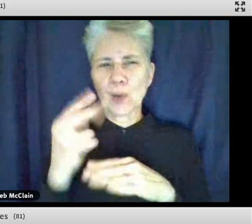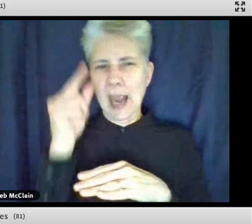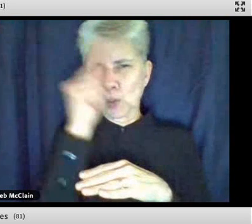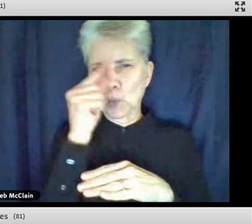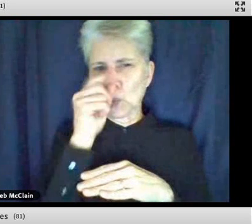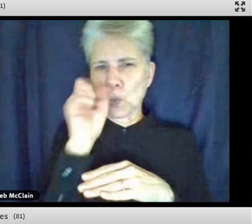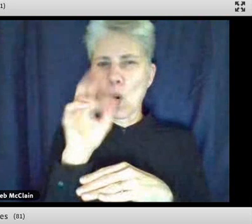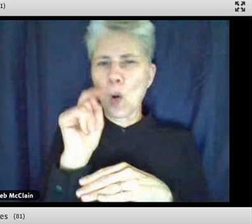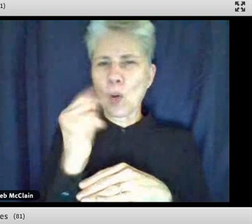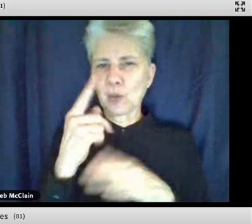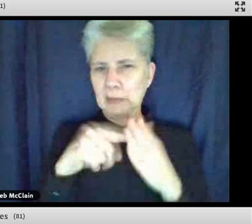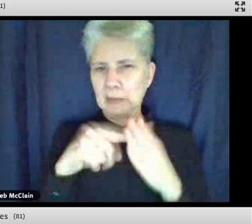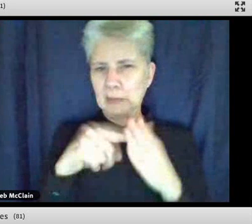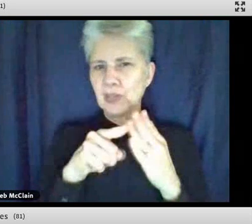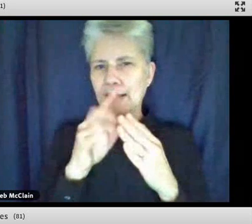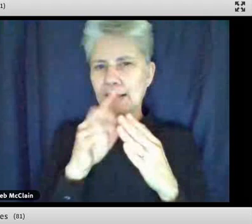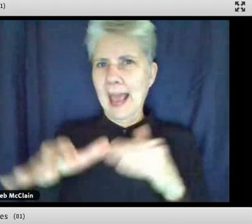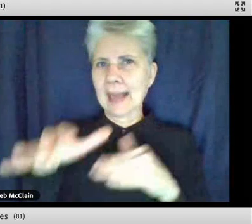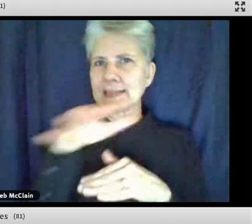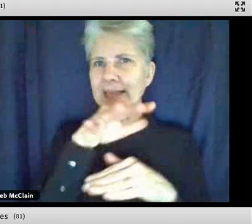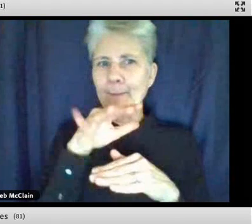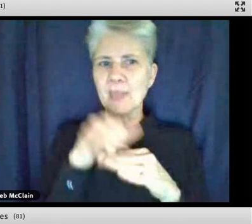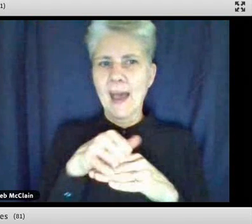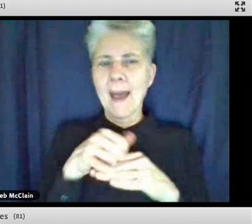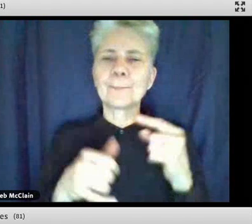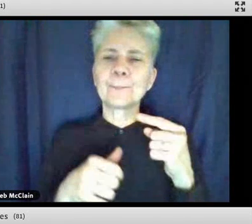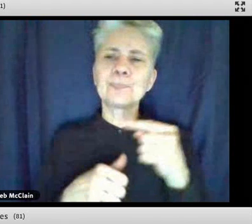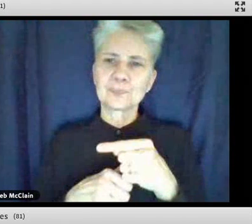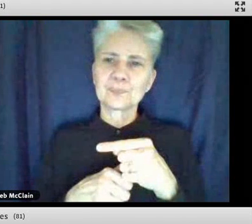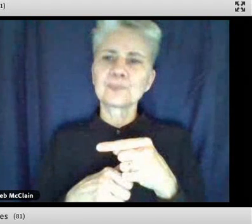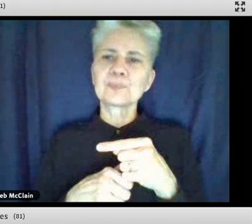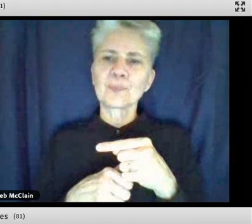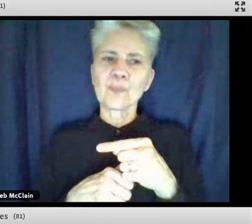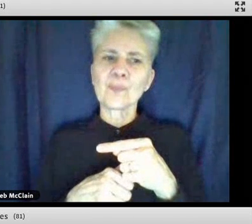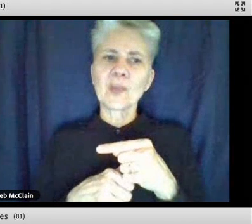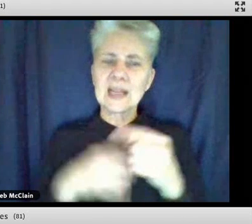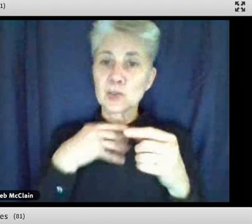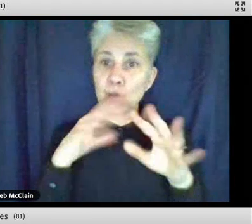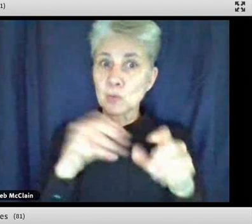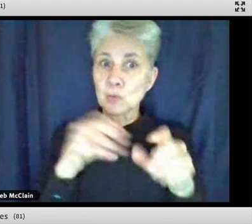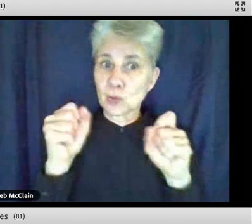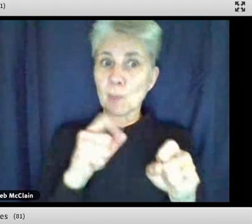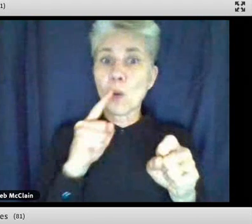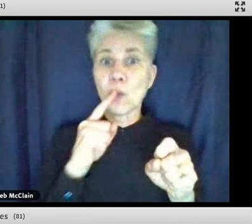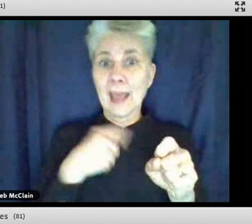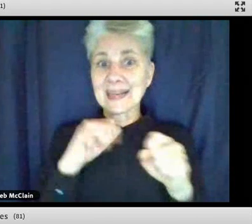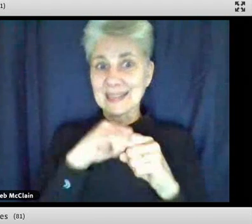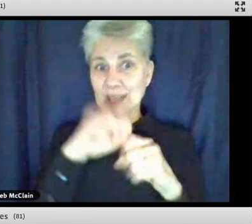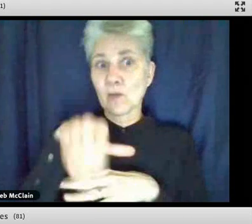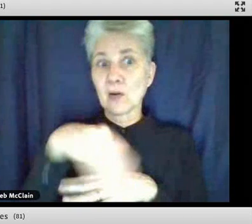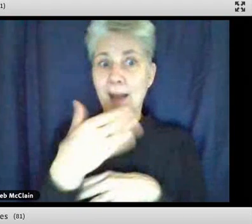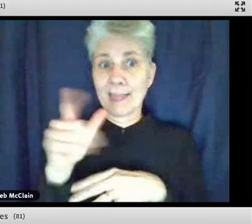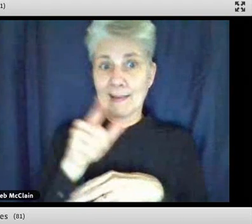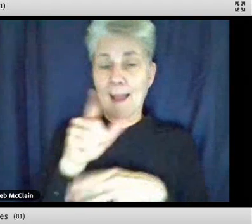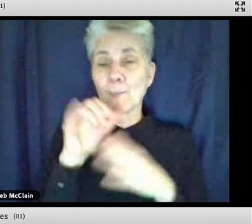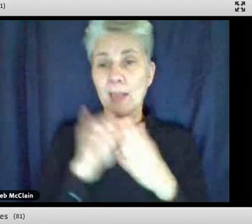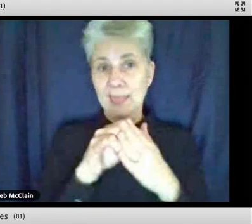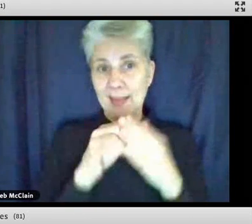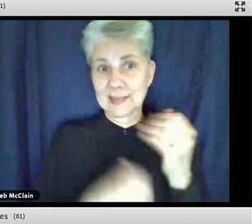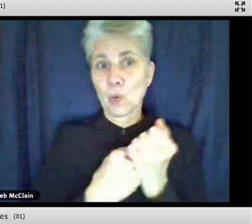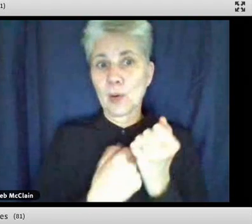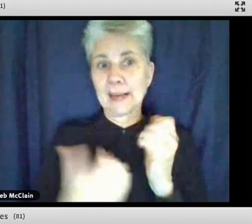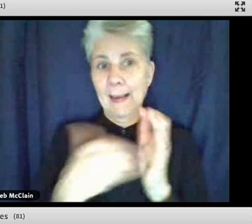out the landscape. And so the snowstorm thing, I really did have to spend the night in the library, and that's supported again by this